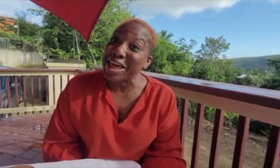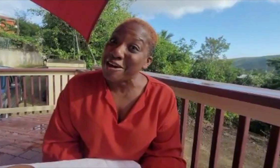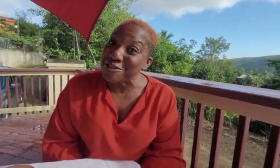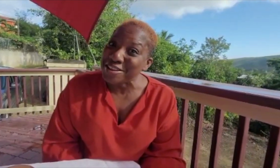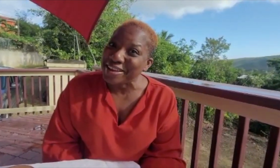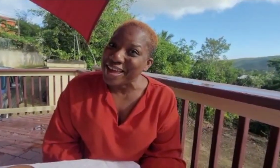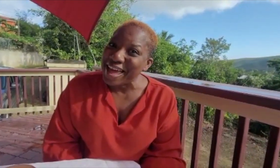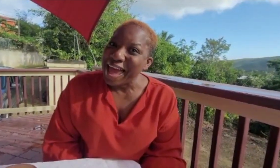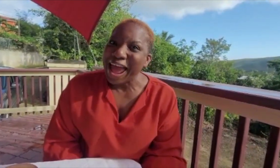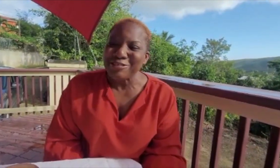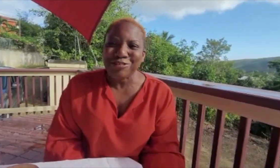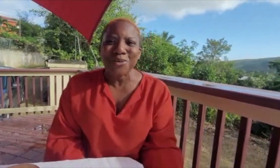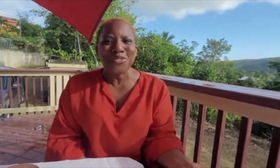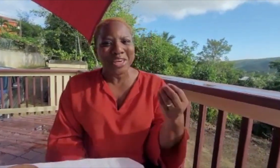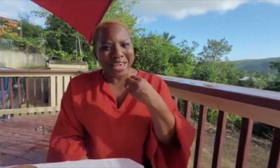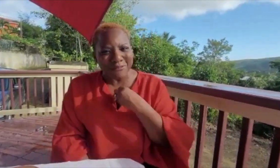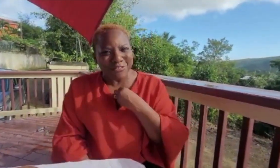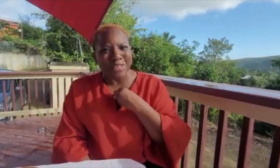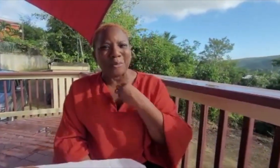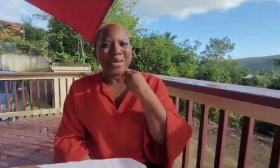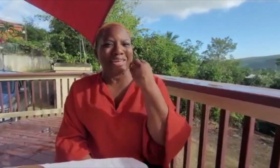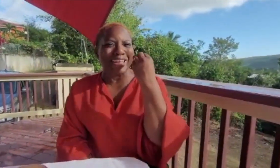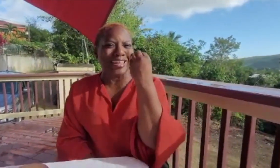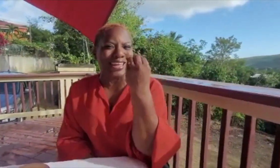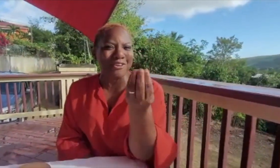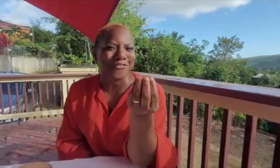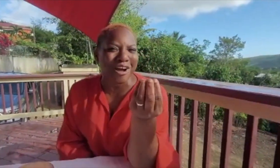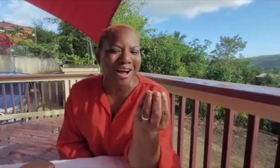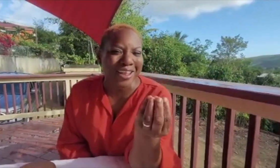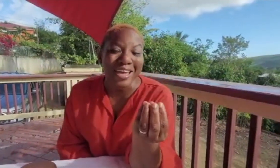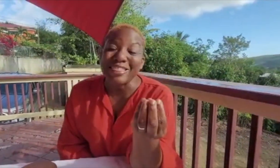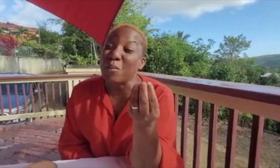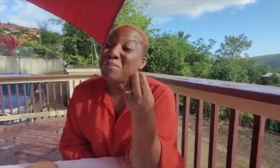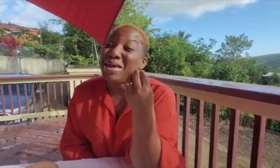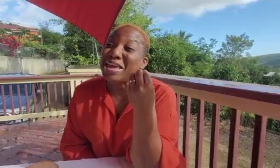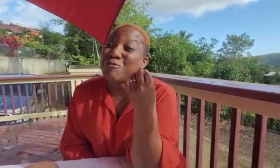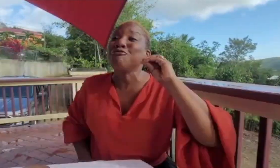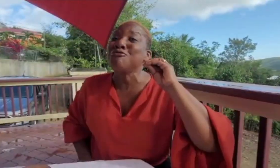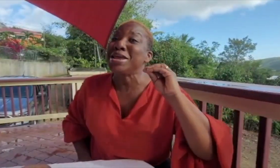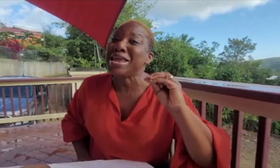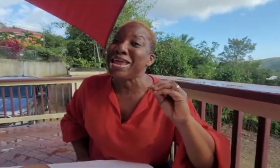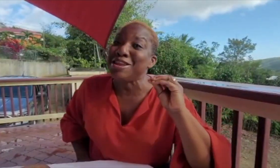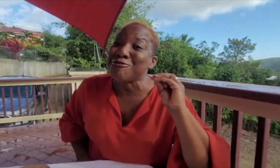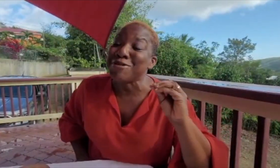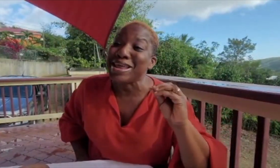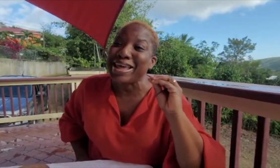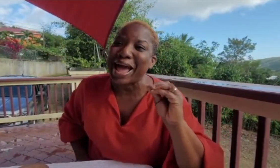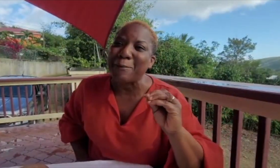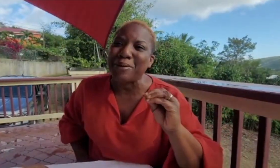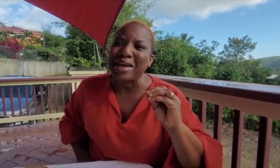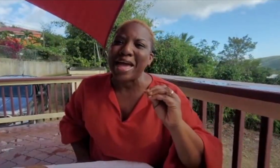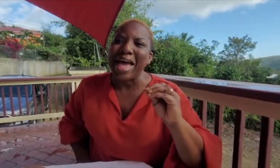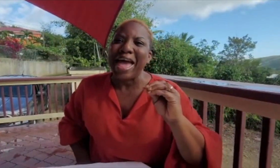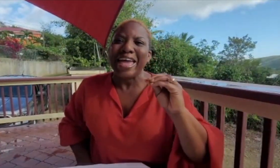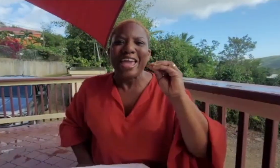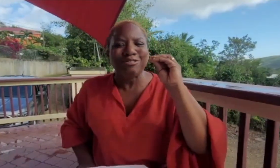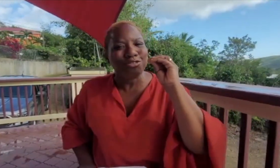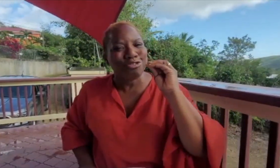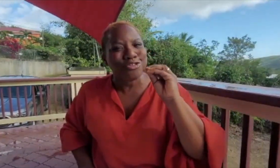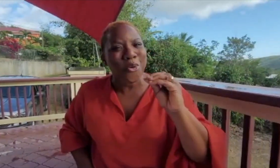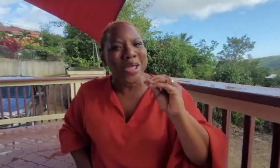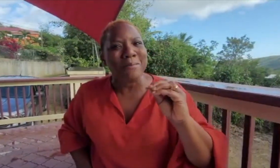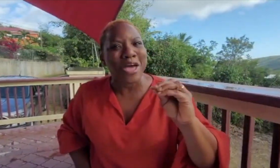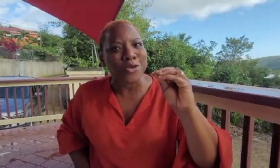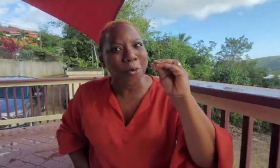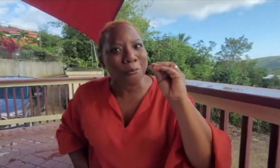with him in heaven. And so the gifts that we can give God that will make him really, really happy is